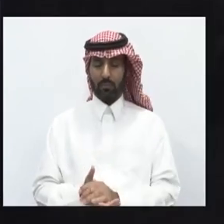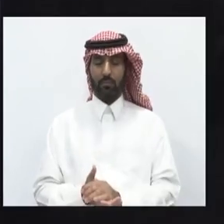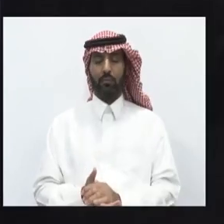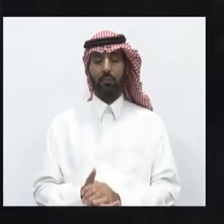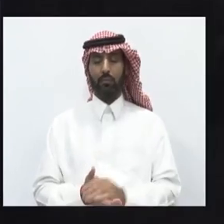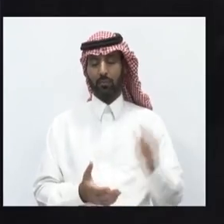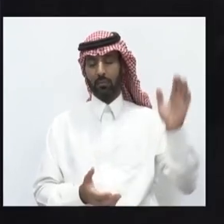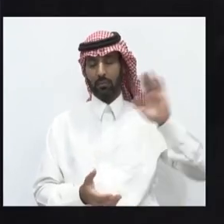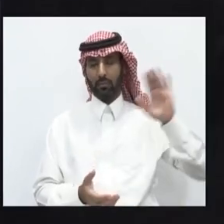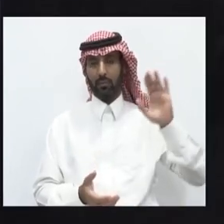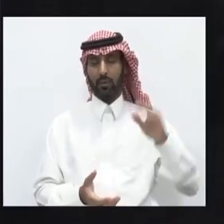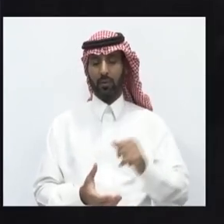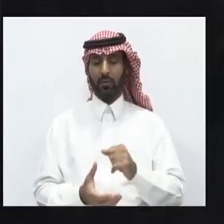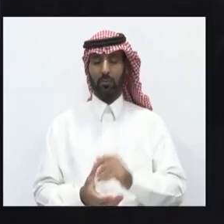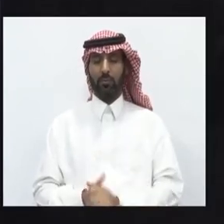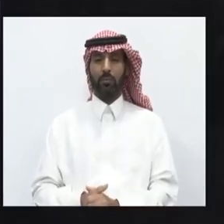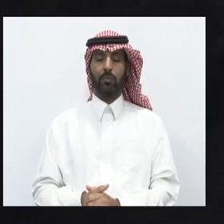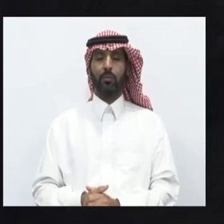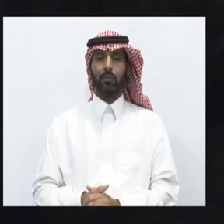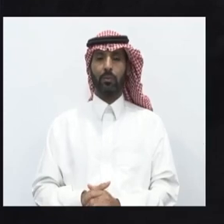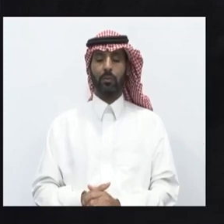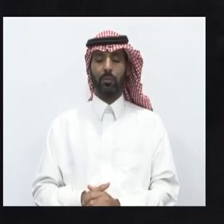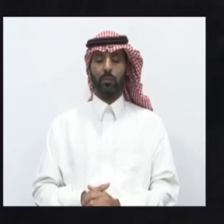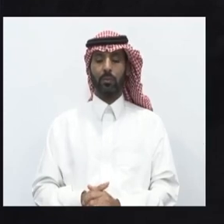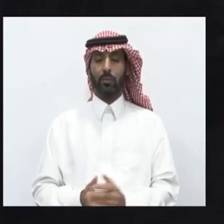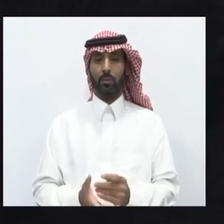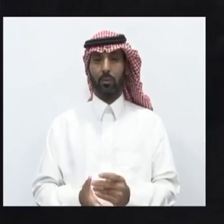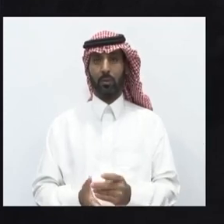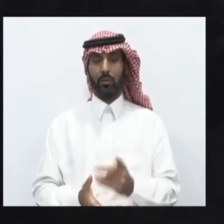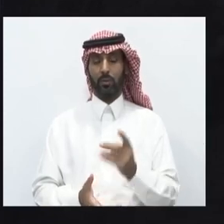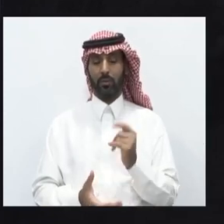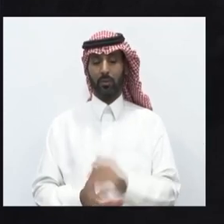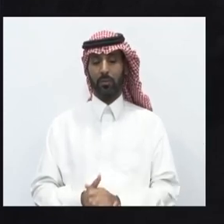next session, inshallah. Subhanakallahumma bihamdik. Ashhadu an la ilaha illa anta astaghfiruka wa atubu ilayk. Assalamu alaikum.